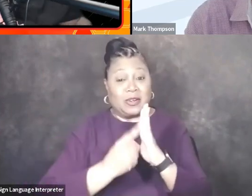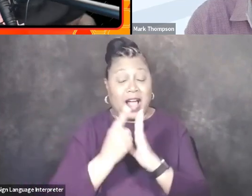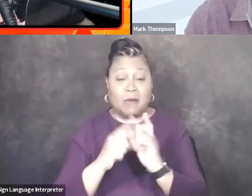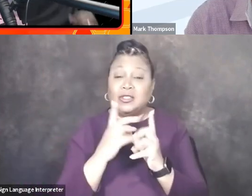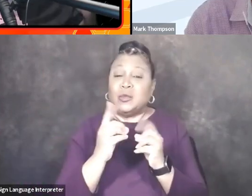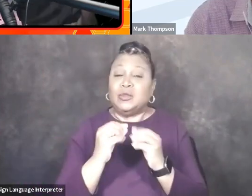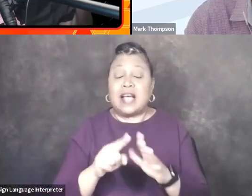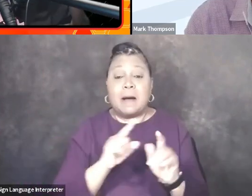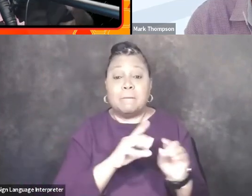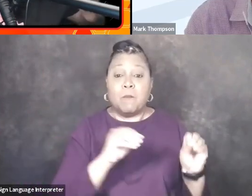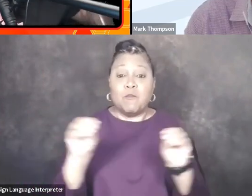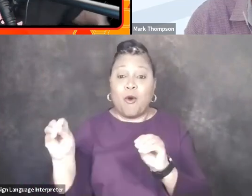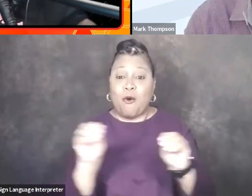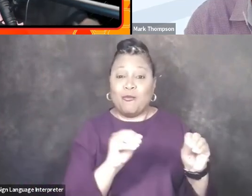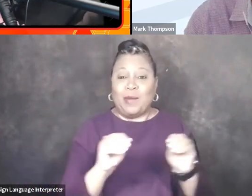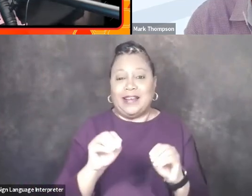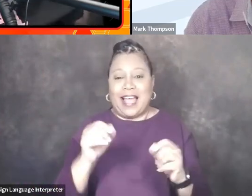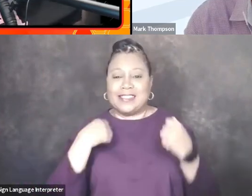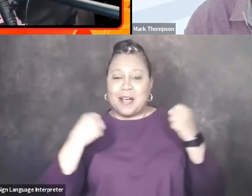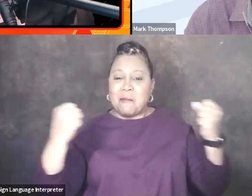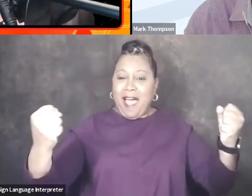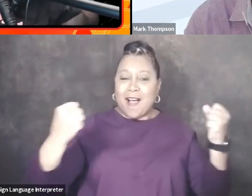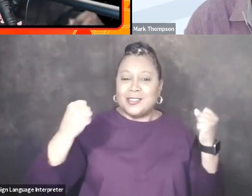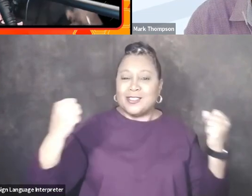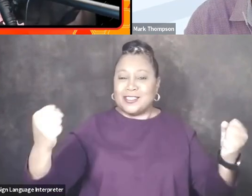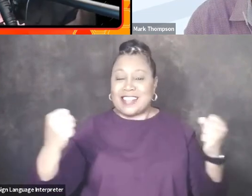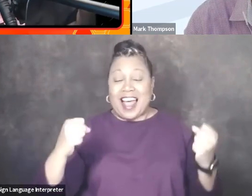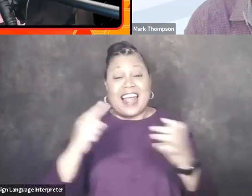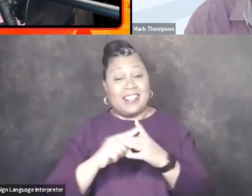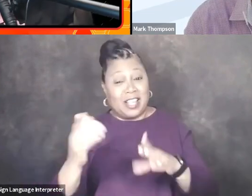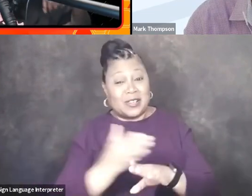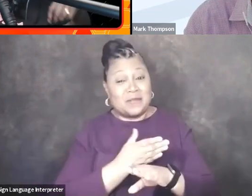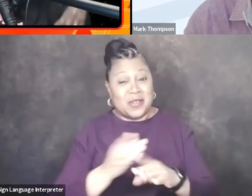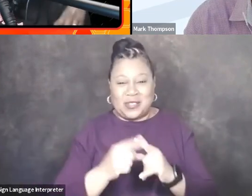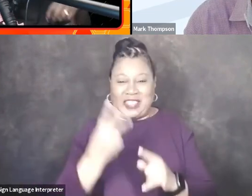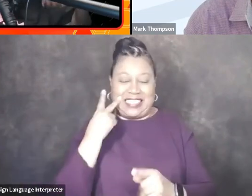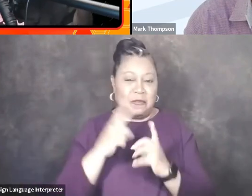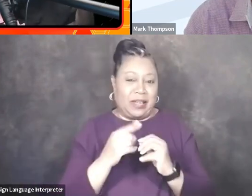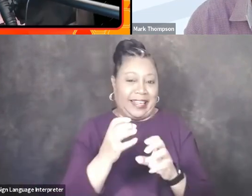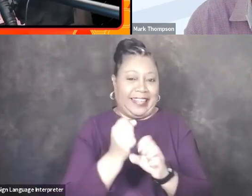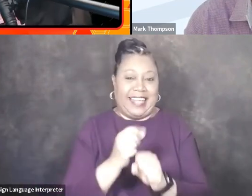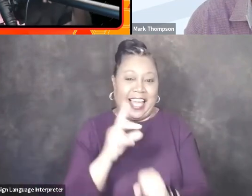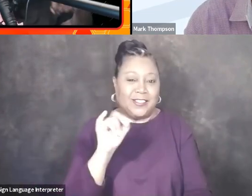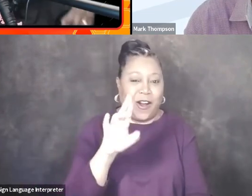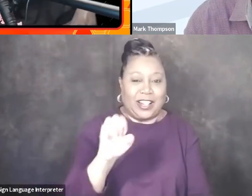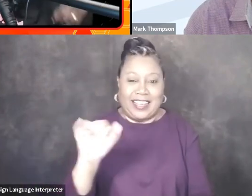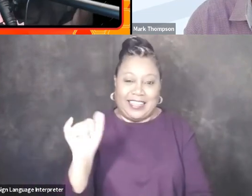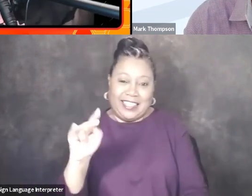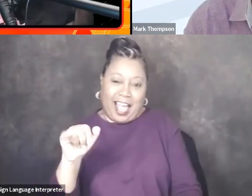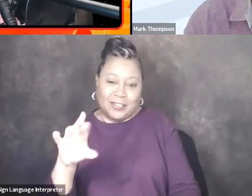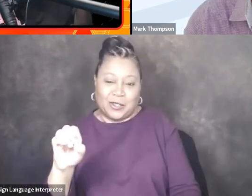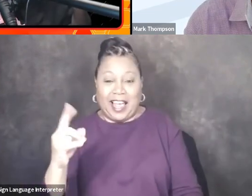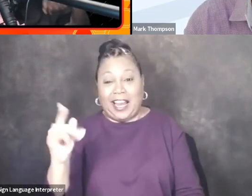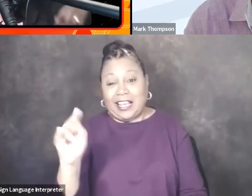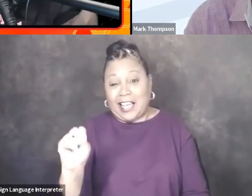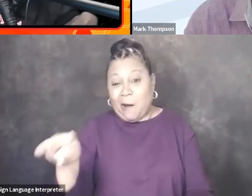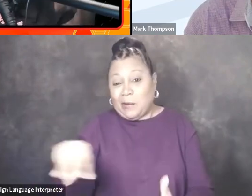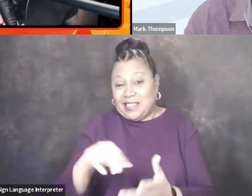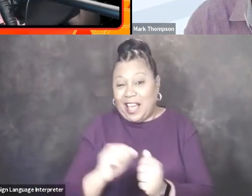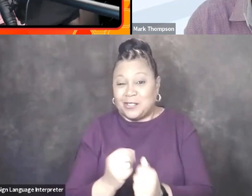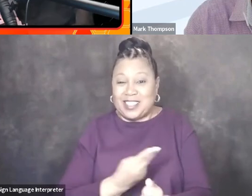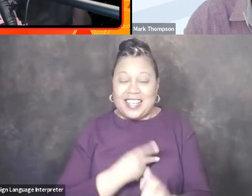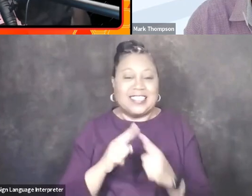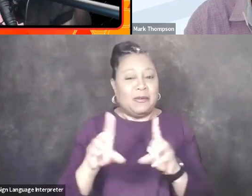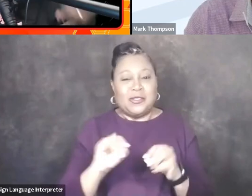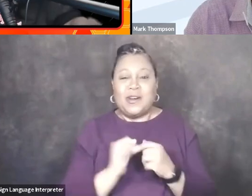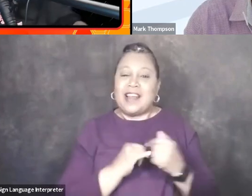some movement and some exercise. And if there's some music there, we'll see if we can get Darlene and Andrea and Karen to dance with us as we're